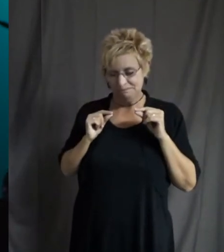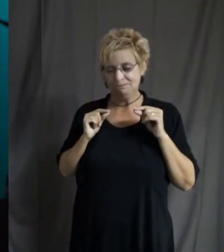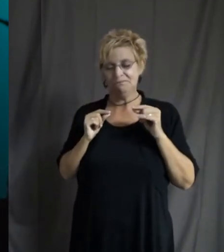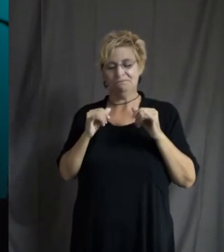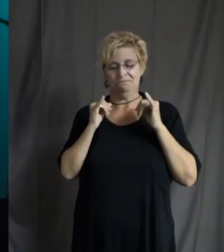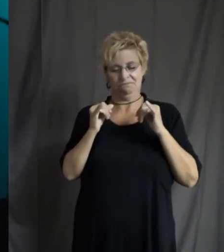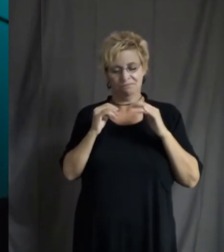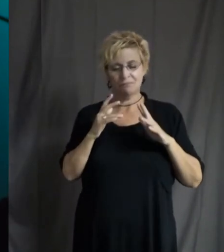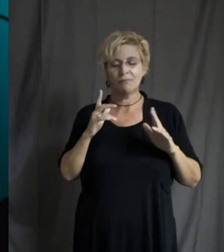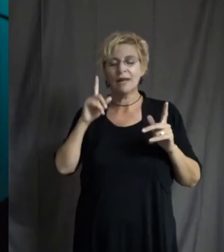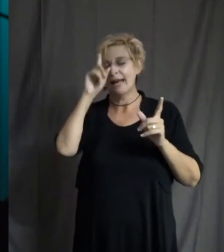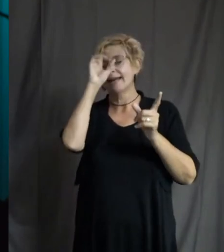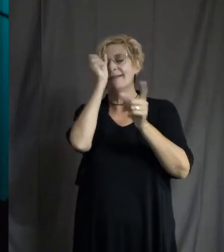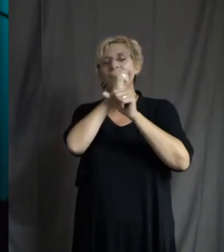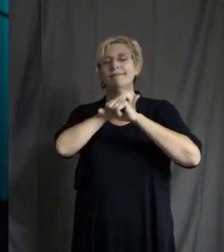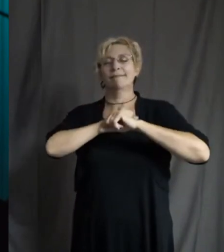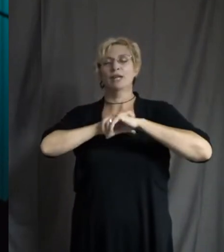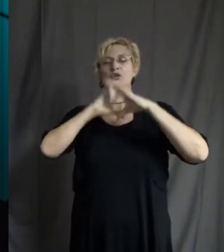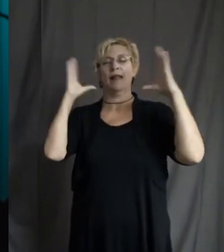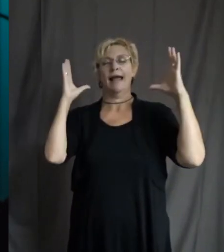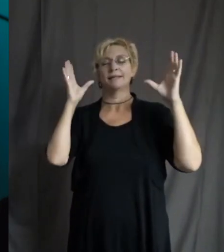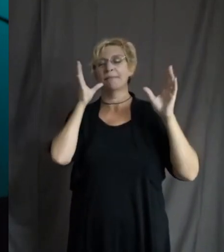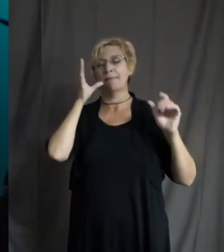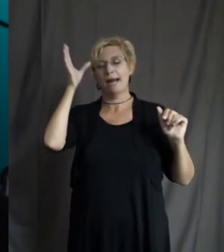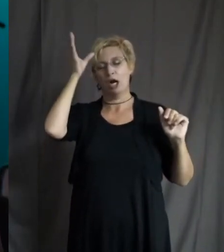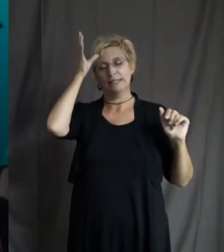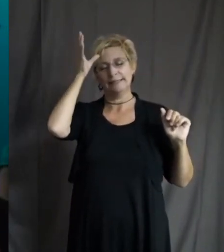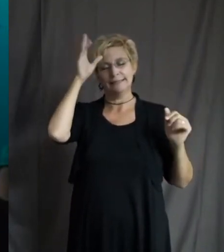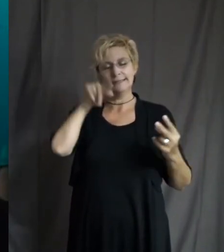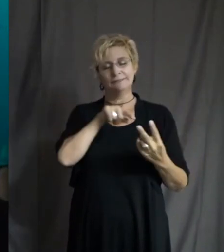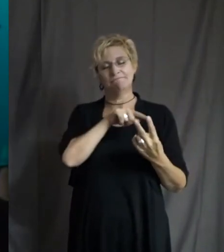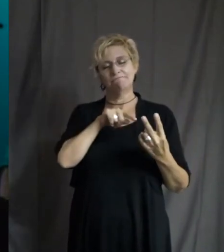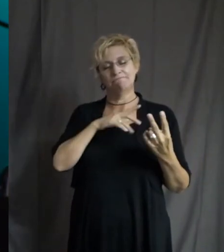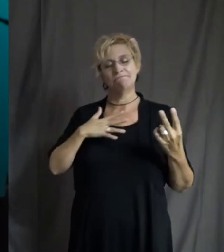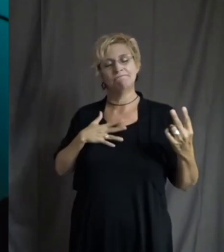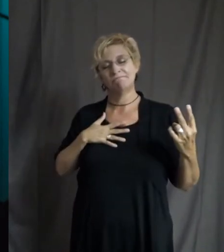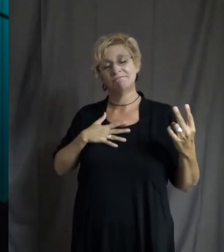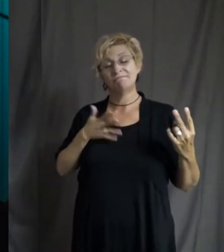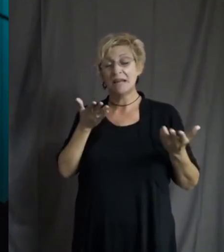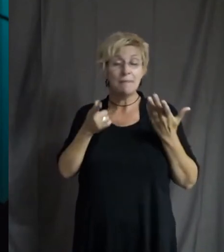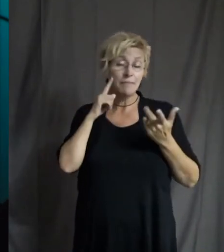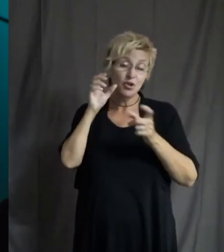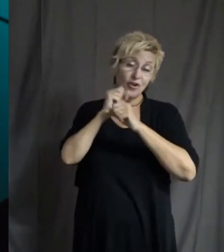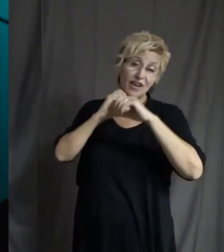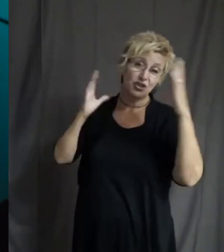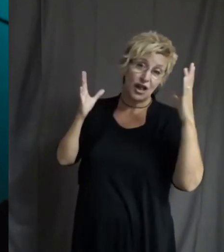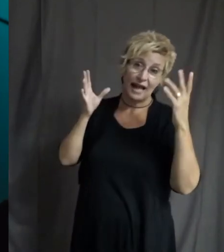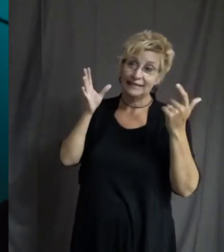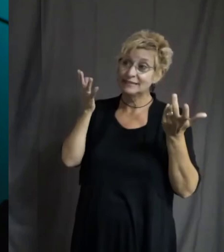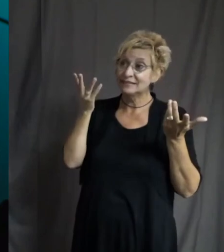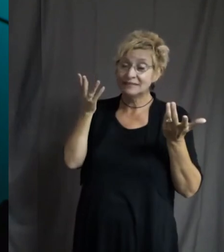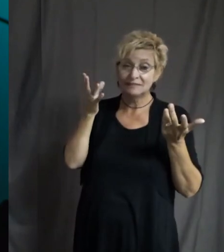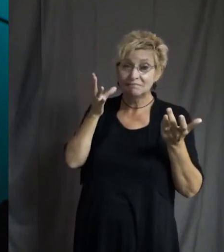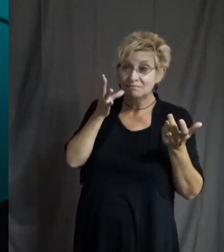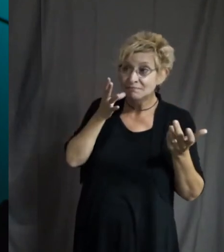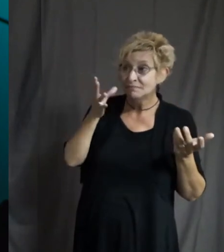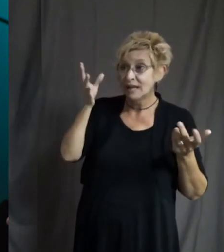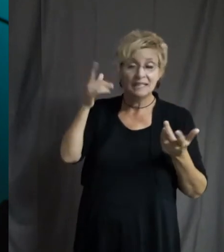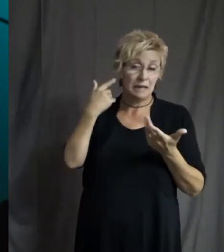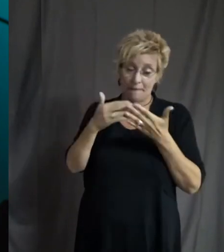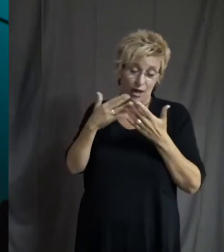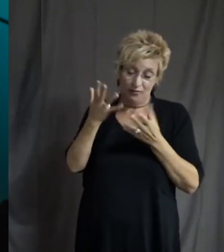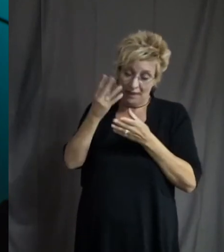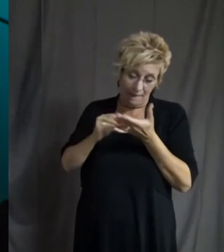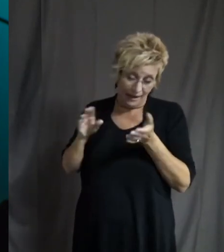do it too. I'm going to close my eyes, and I'm going to visualize my parents. And you